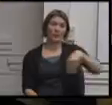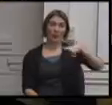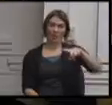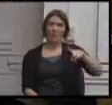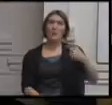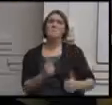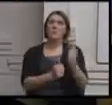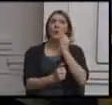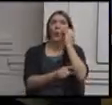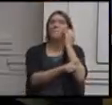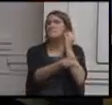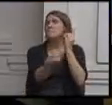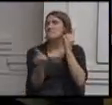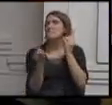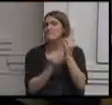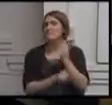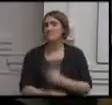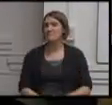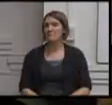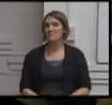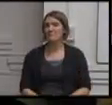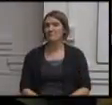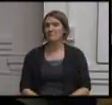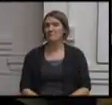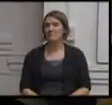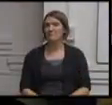predominantly residential areas.